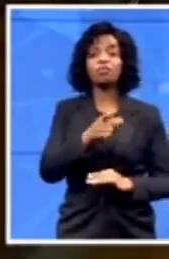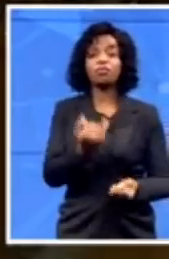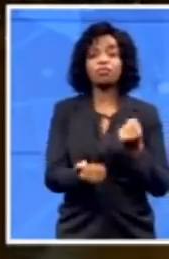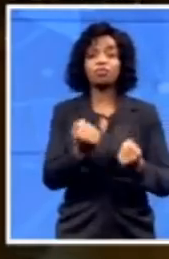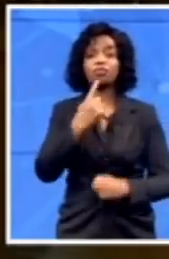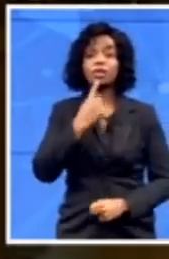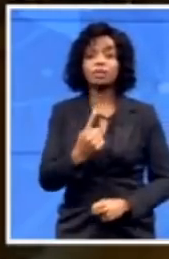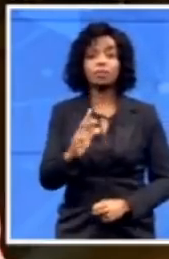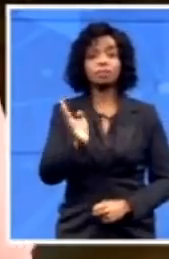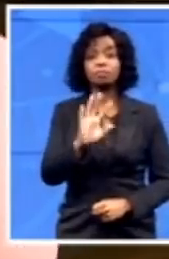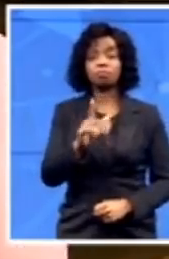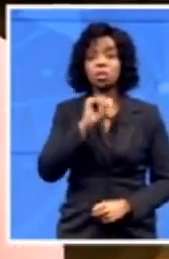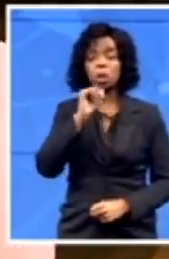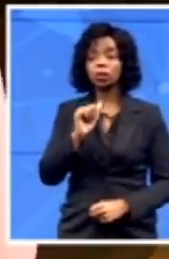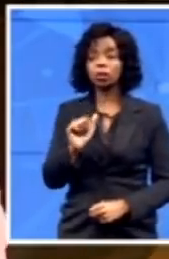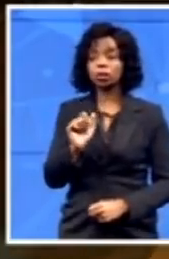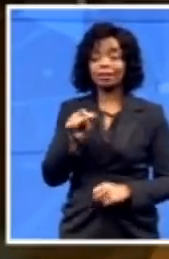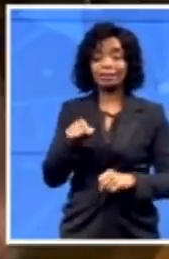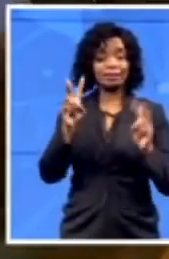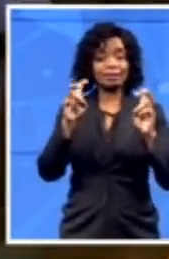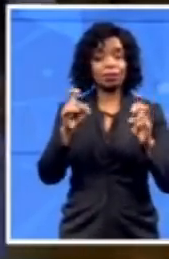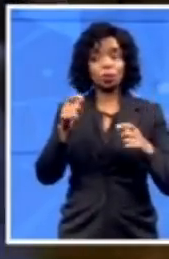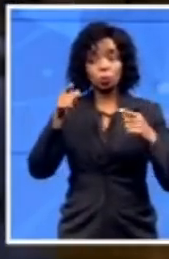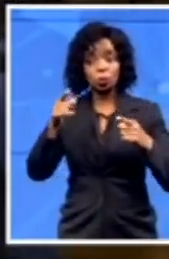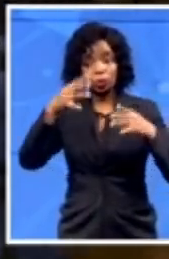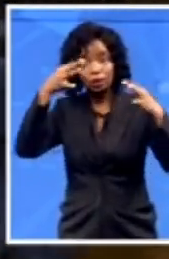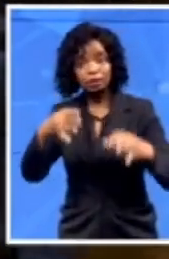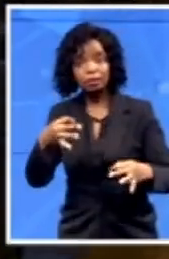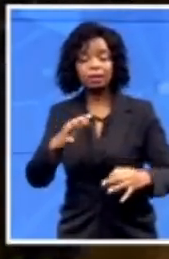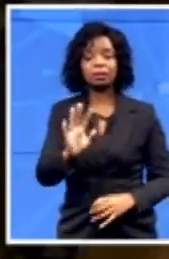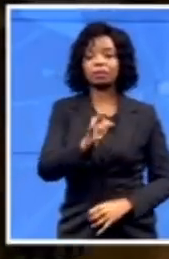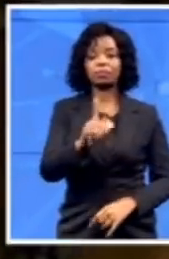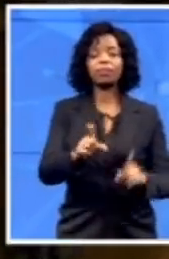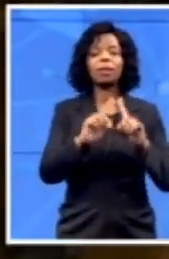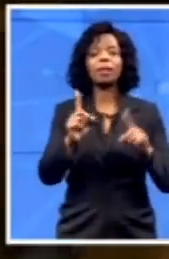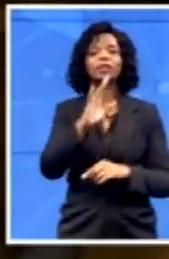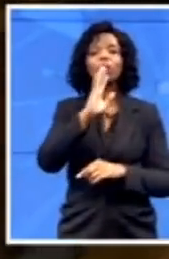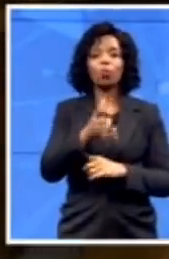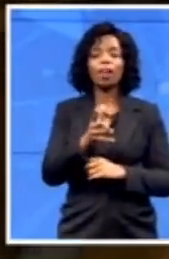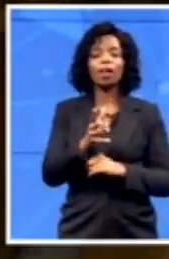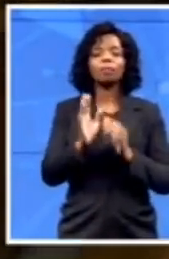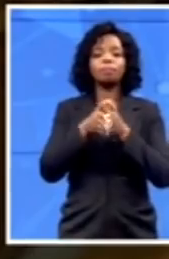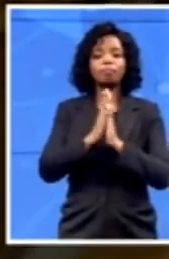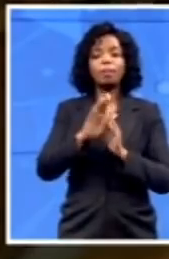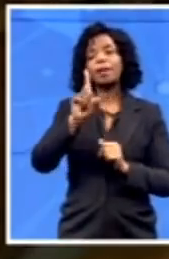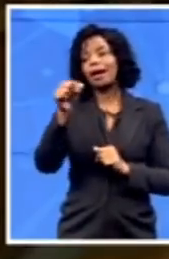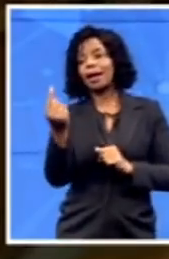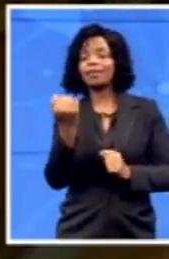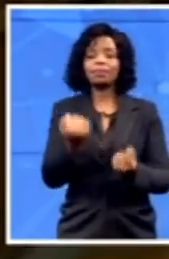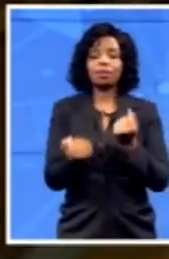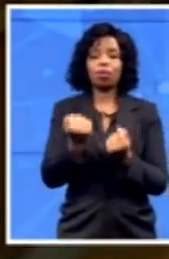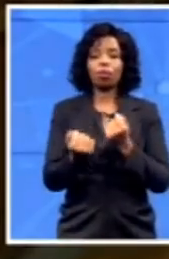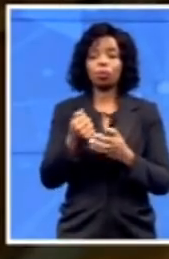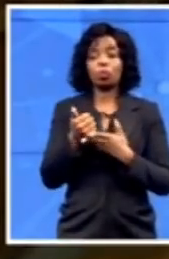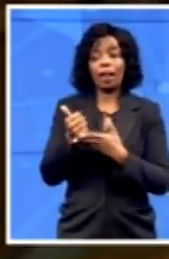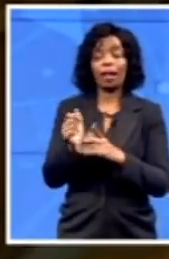on. However, they will be maybe approaching the other courts to have that issue re-looked